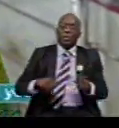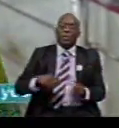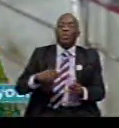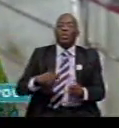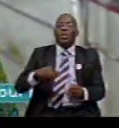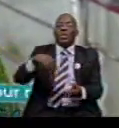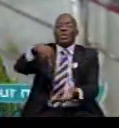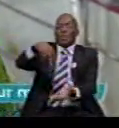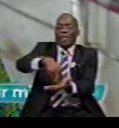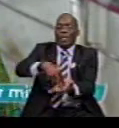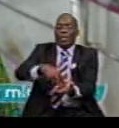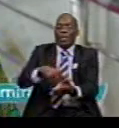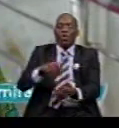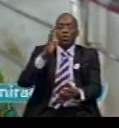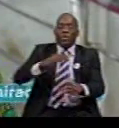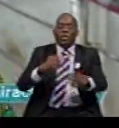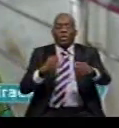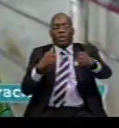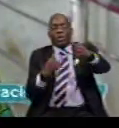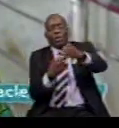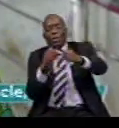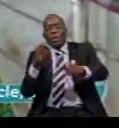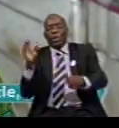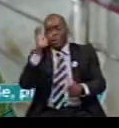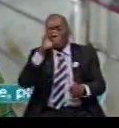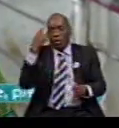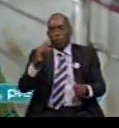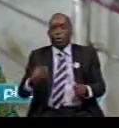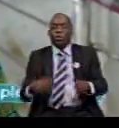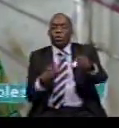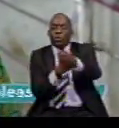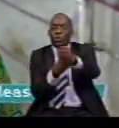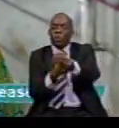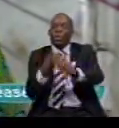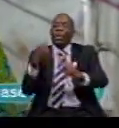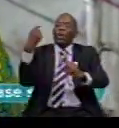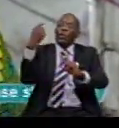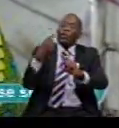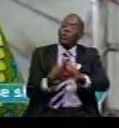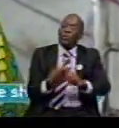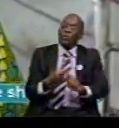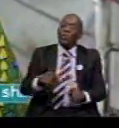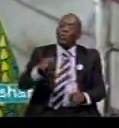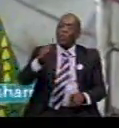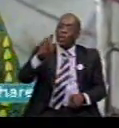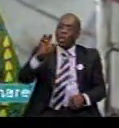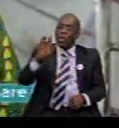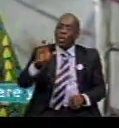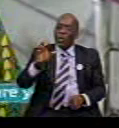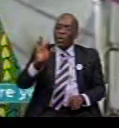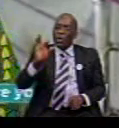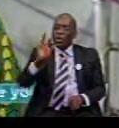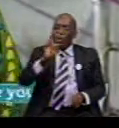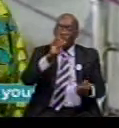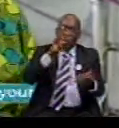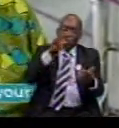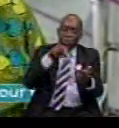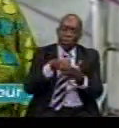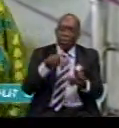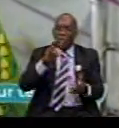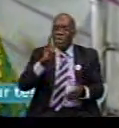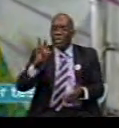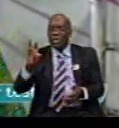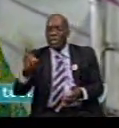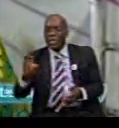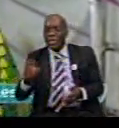ni. Lati 2016 yen, mo ti nawo. Ṣugbọn gba to dijeta